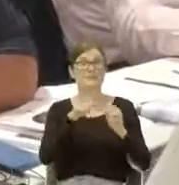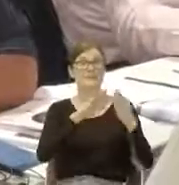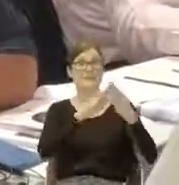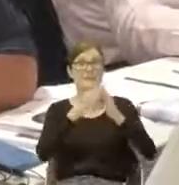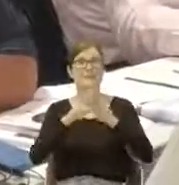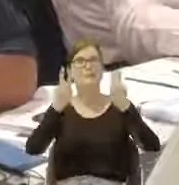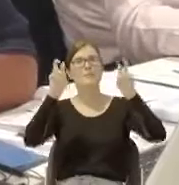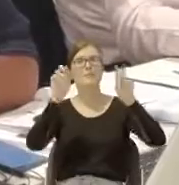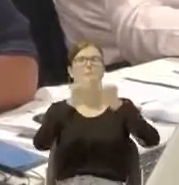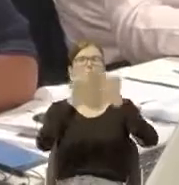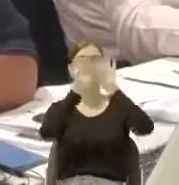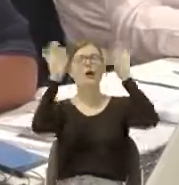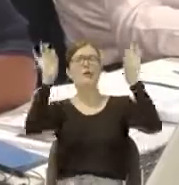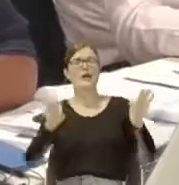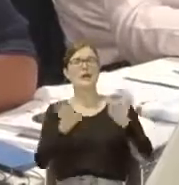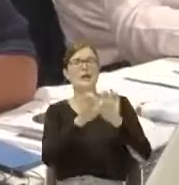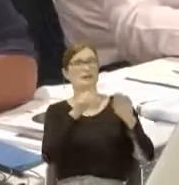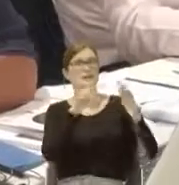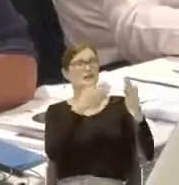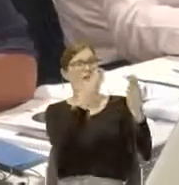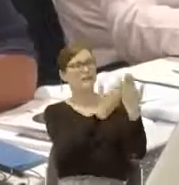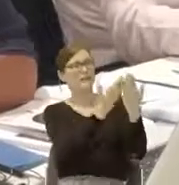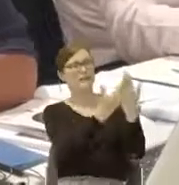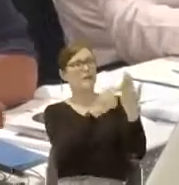proper planning and coordination.